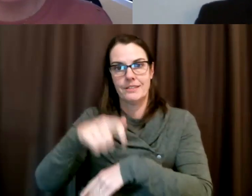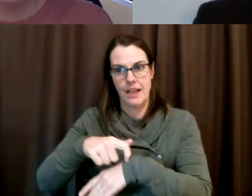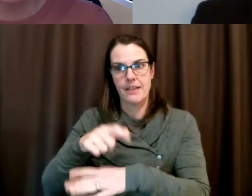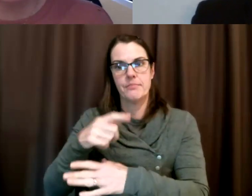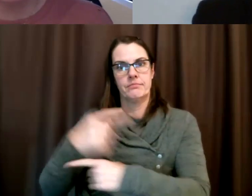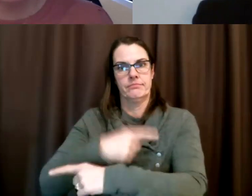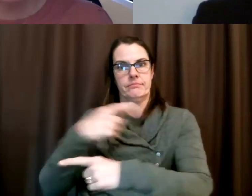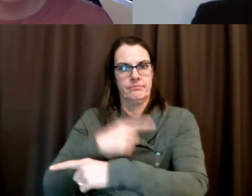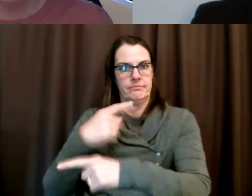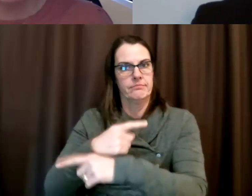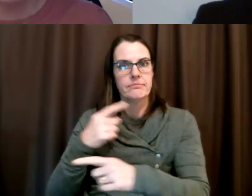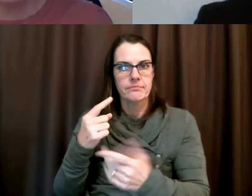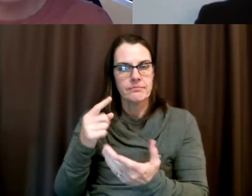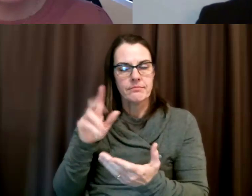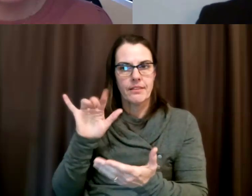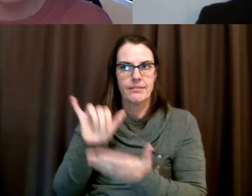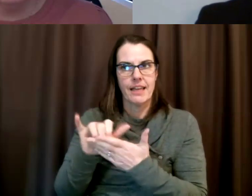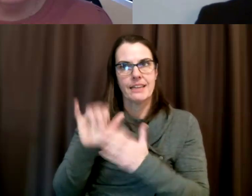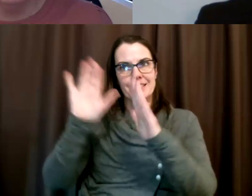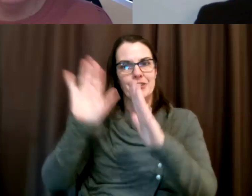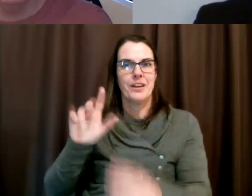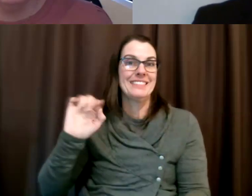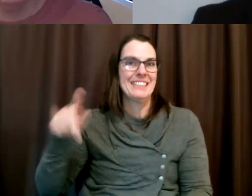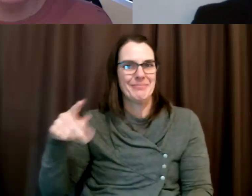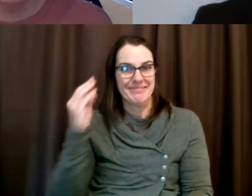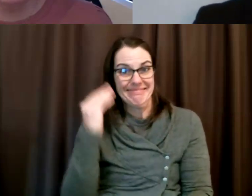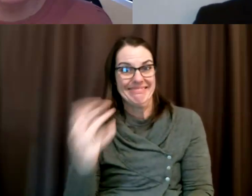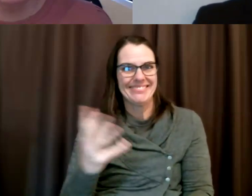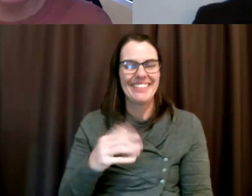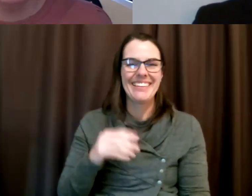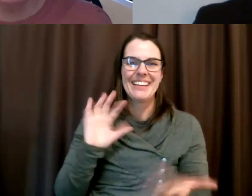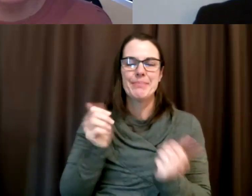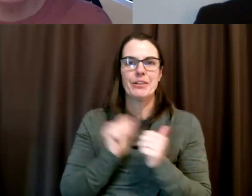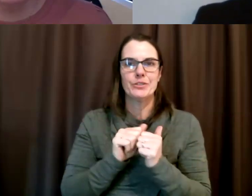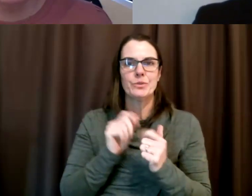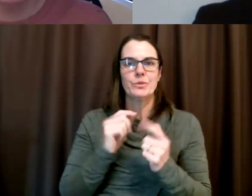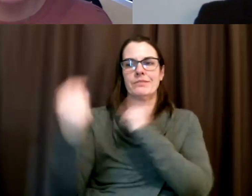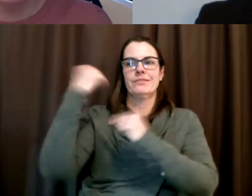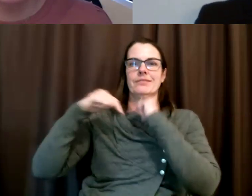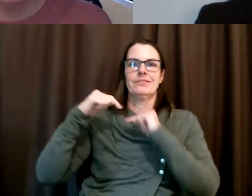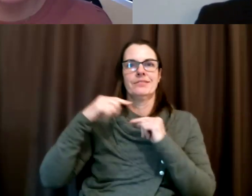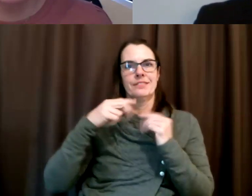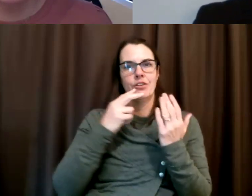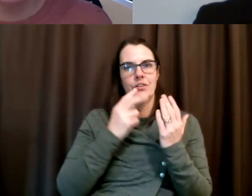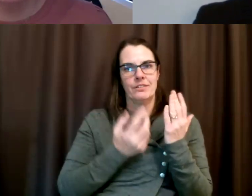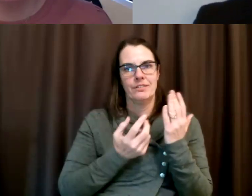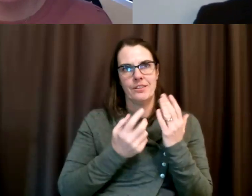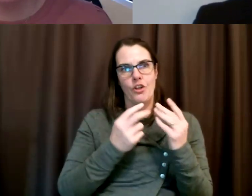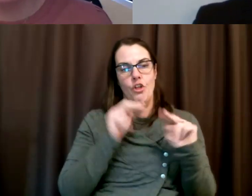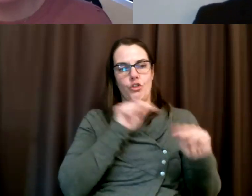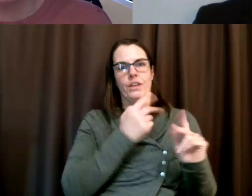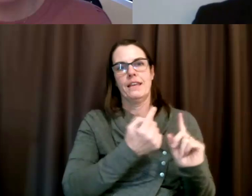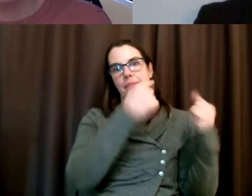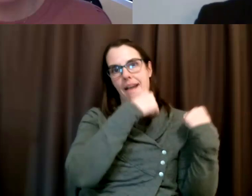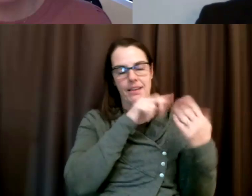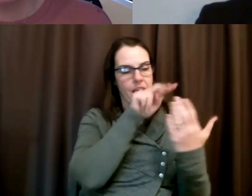proactively is a great tip, I think, versus having to do it after the fact and struggling to